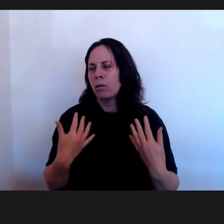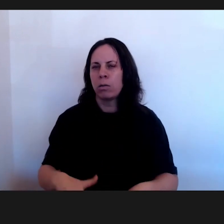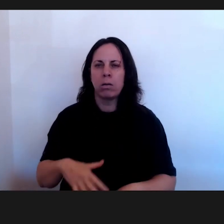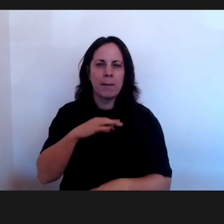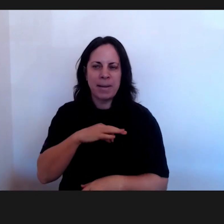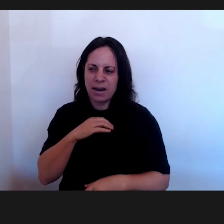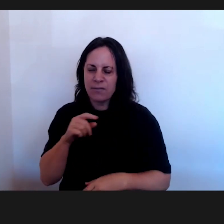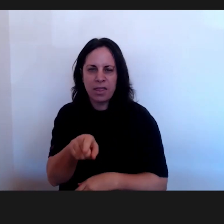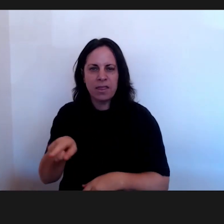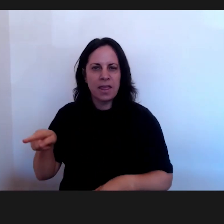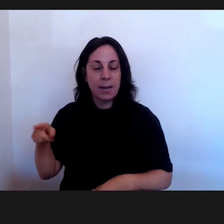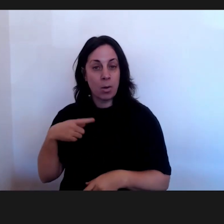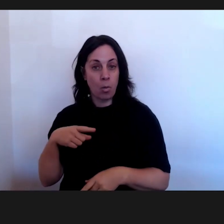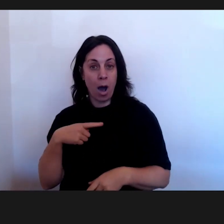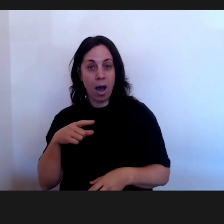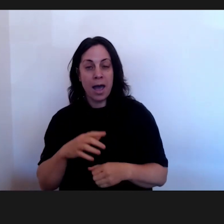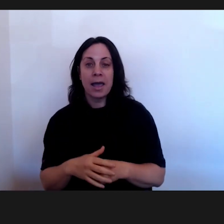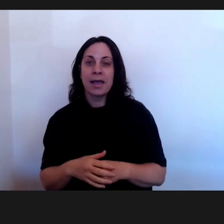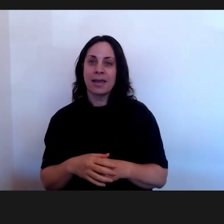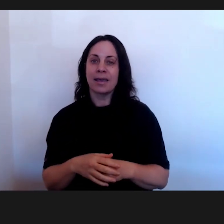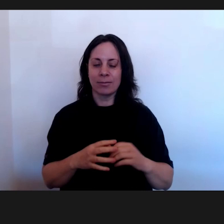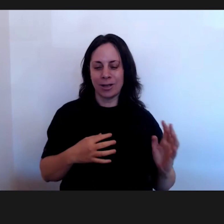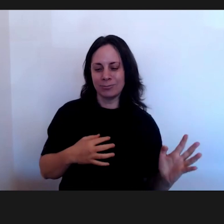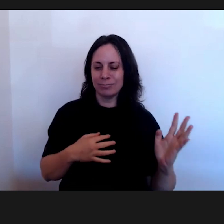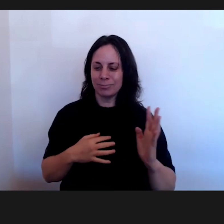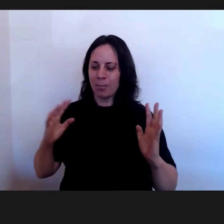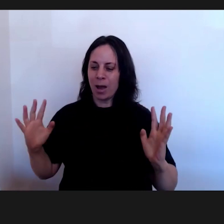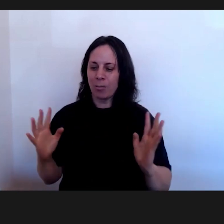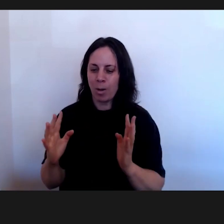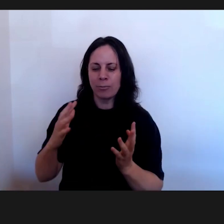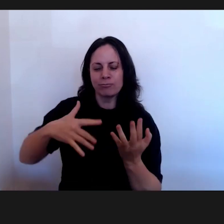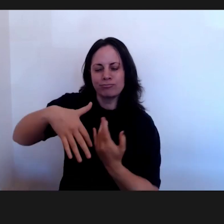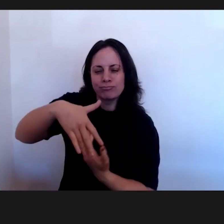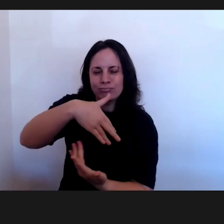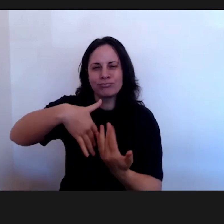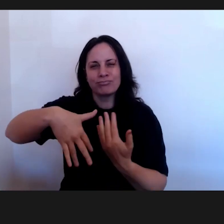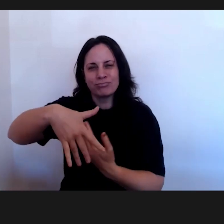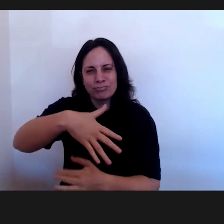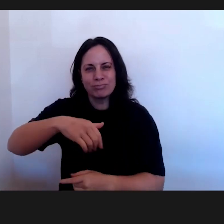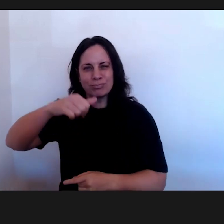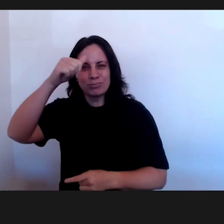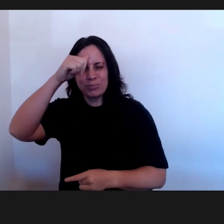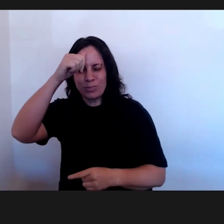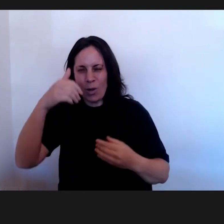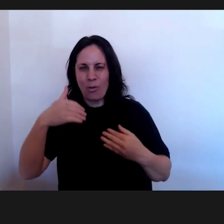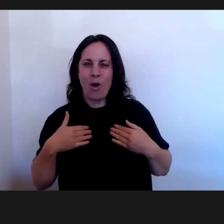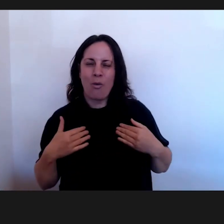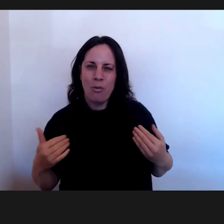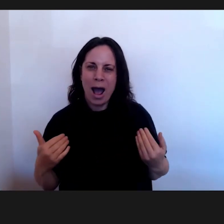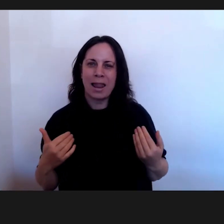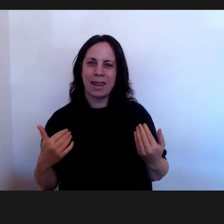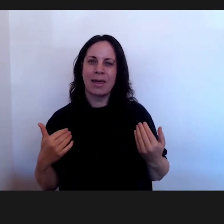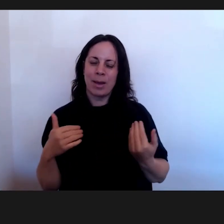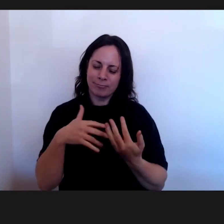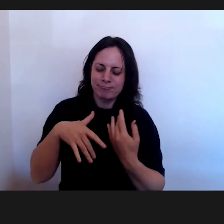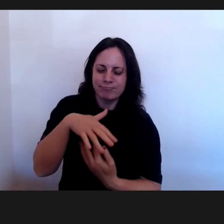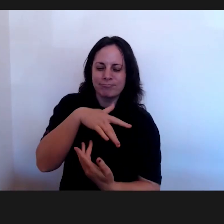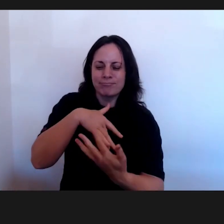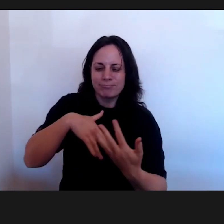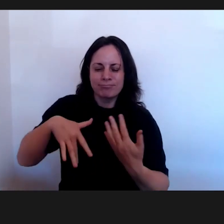they shared a space with the young people. They got to know them really well, and they were there with them and for